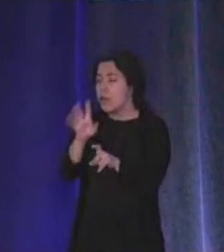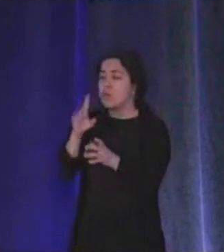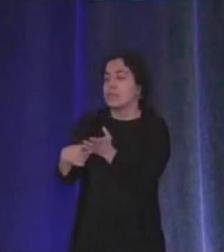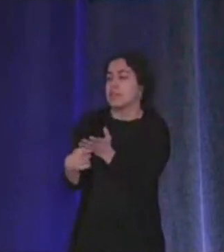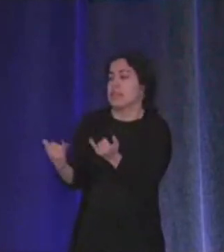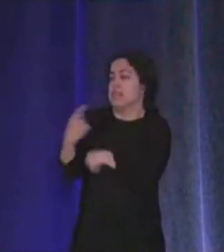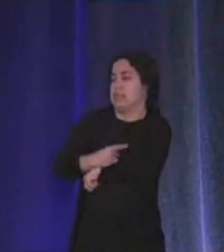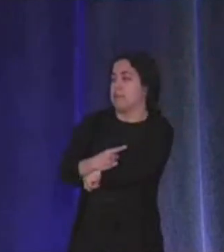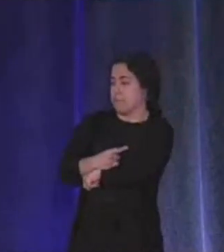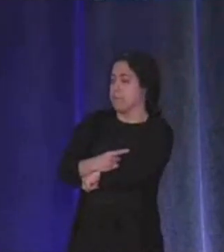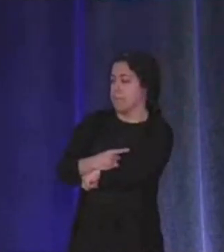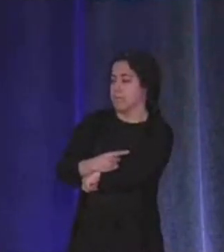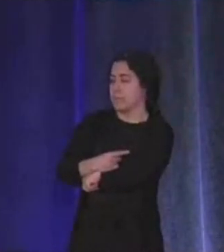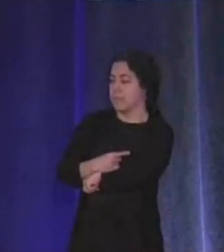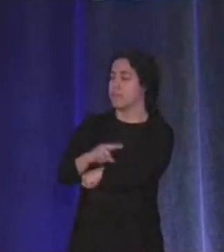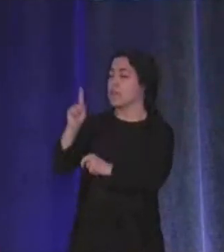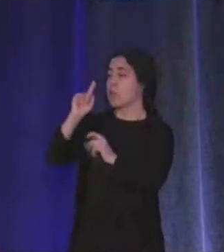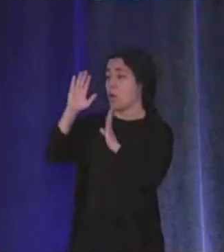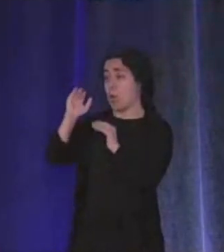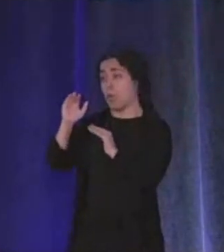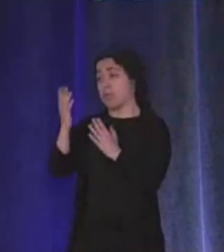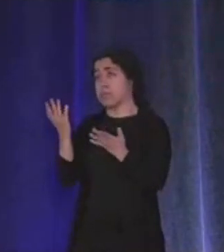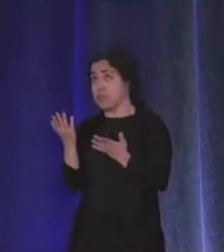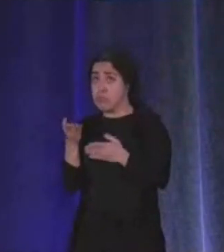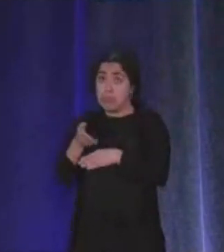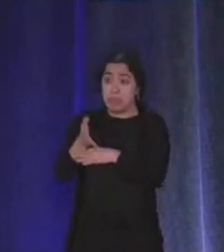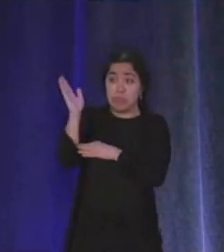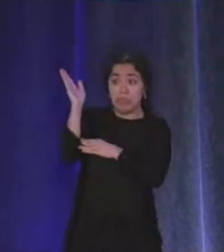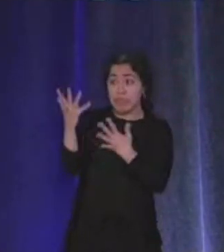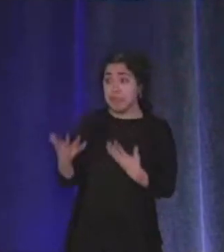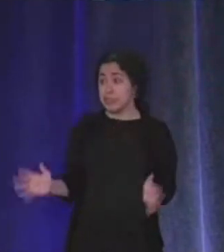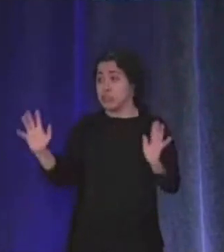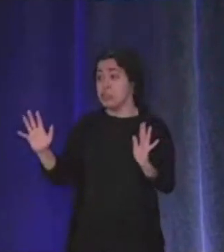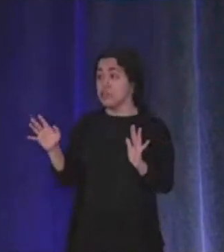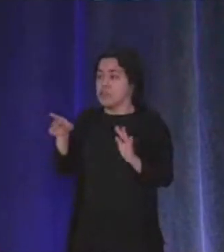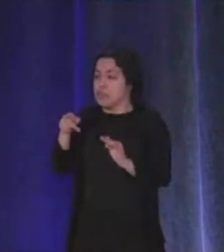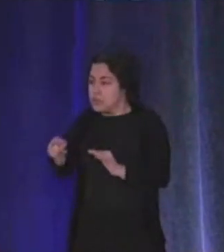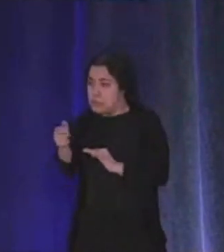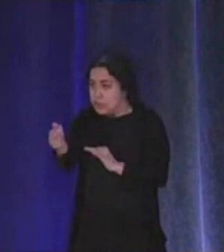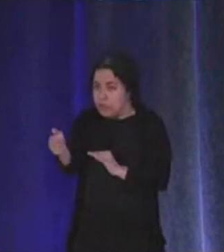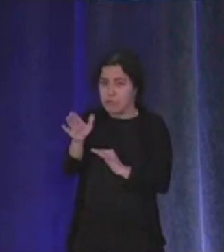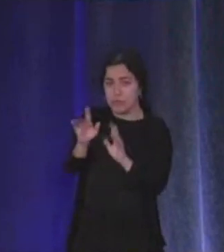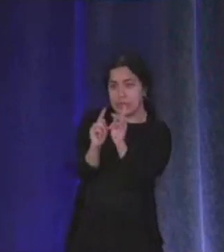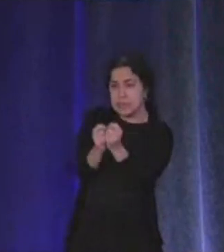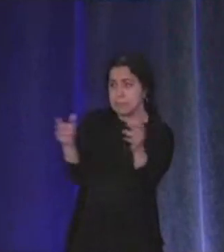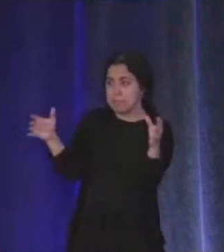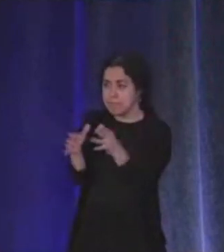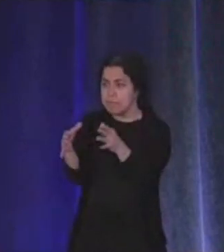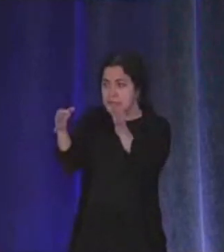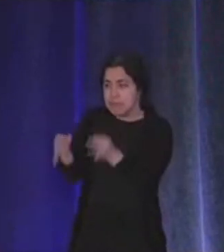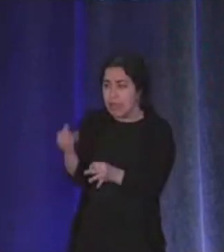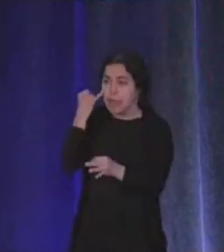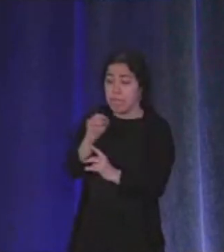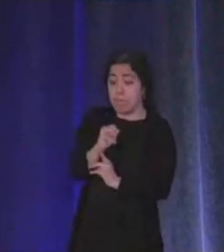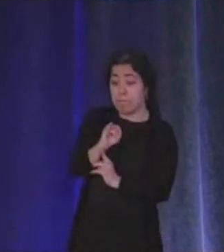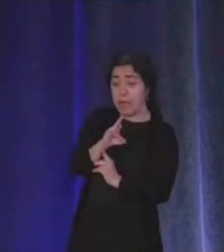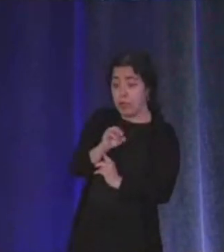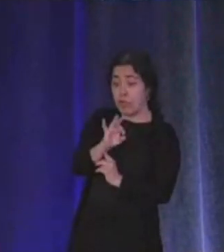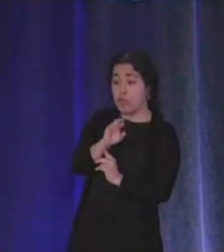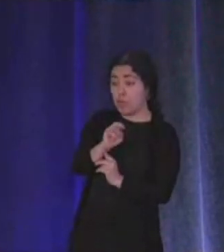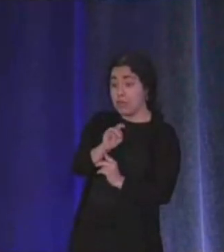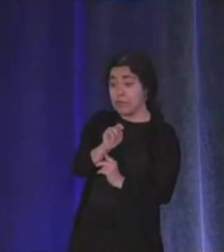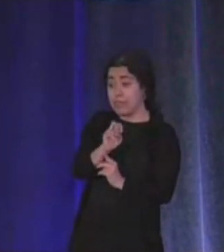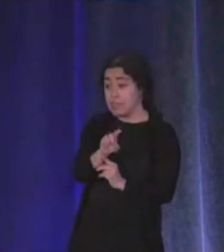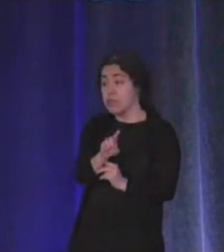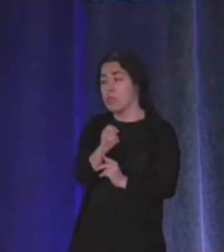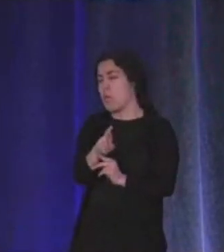bit here today. And so hopefully after this, you and your team will be able to decide whether to micro frontend or not to micro